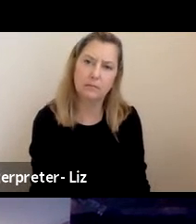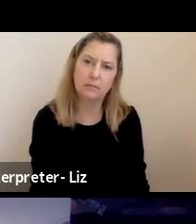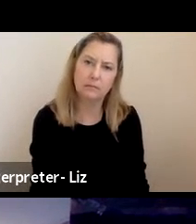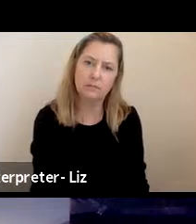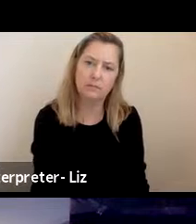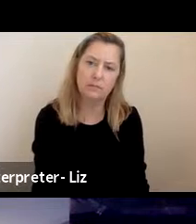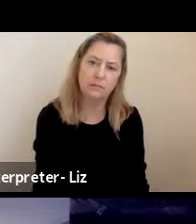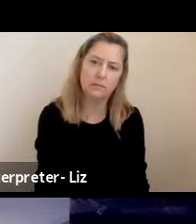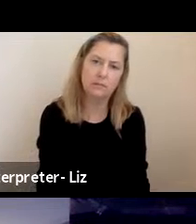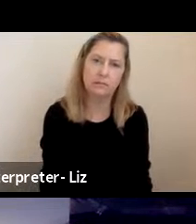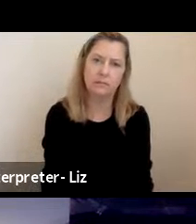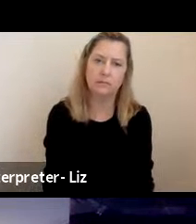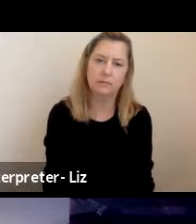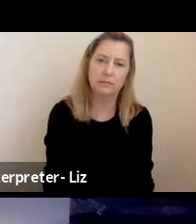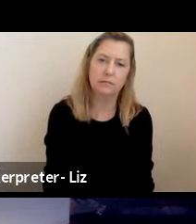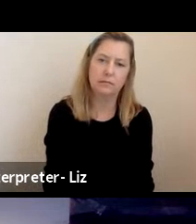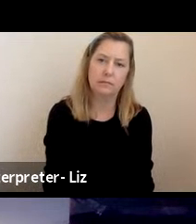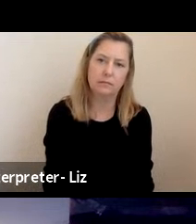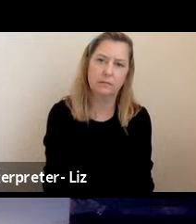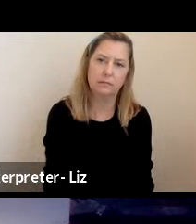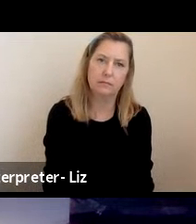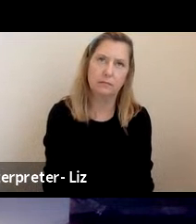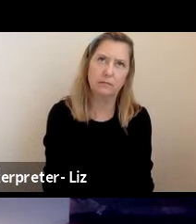going to hear me and not Anita.